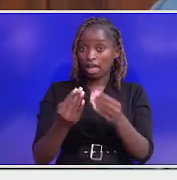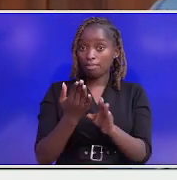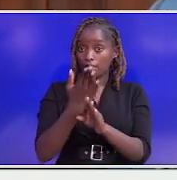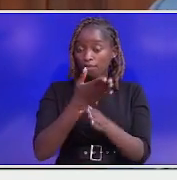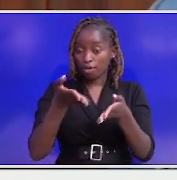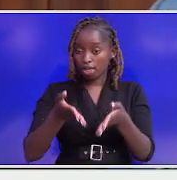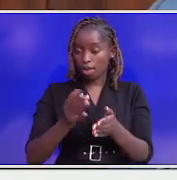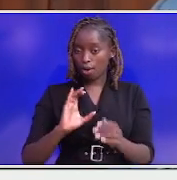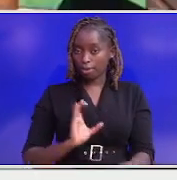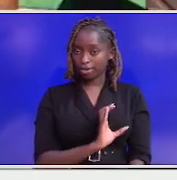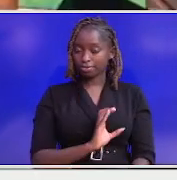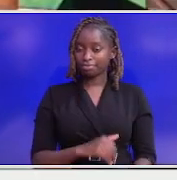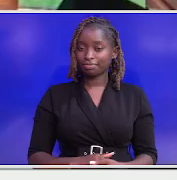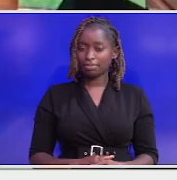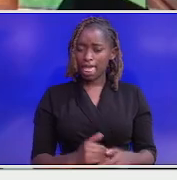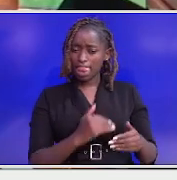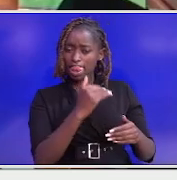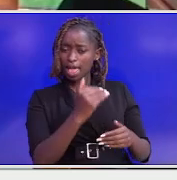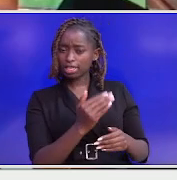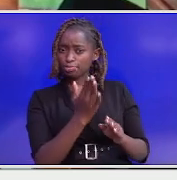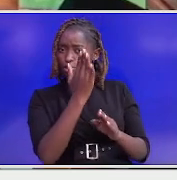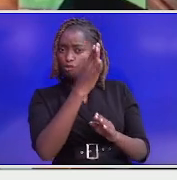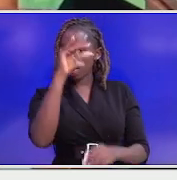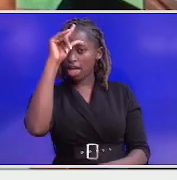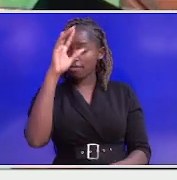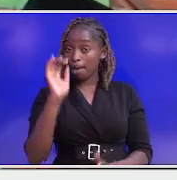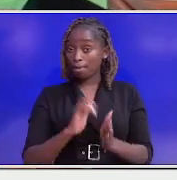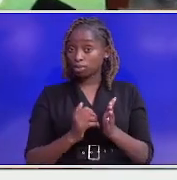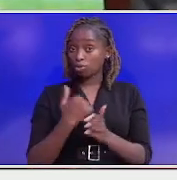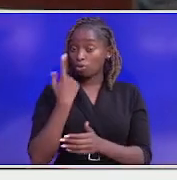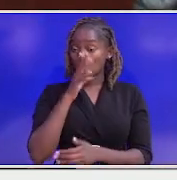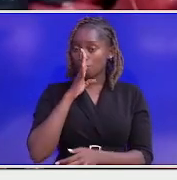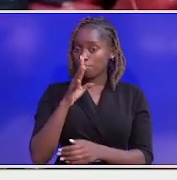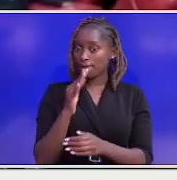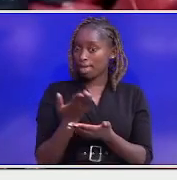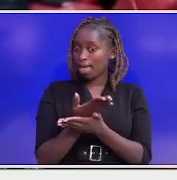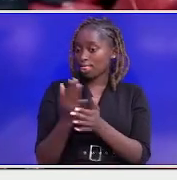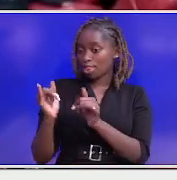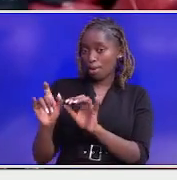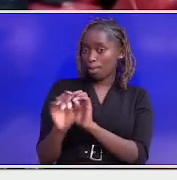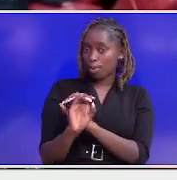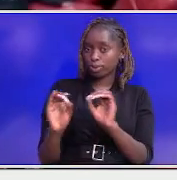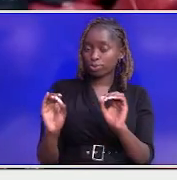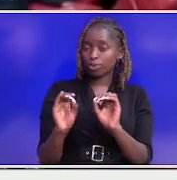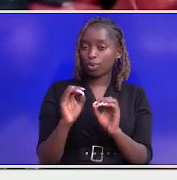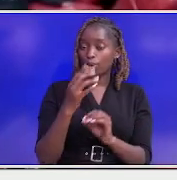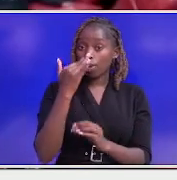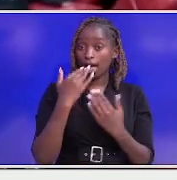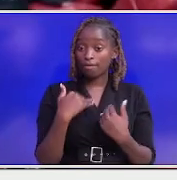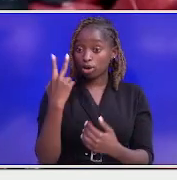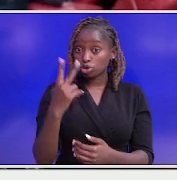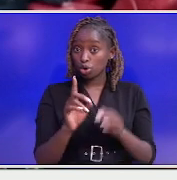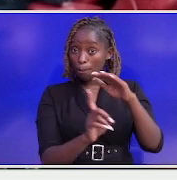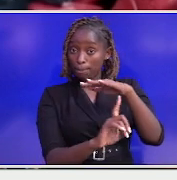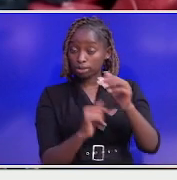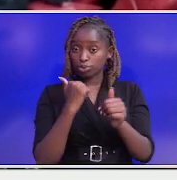former Machakos Governor Alfred Mutua, who will not be stranger to national government matters. Having handled 2 ministries,